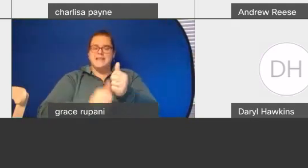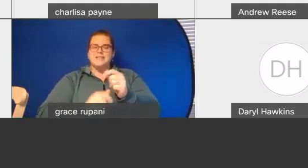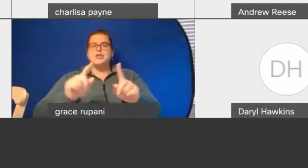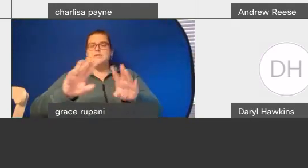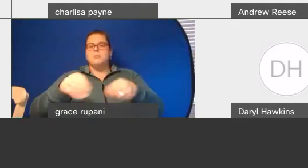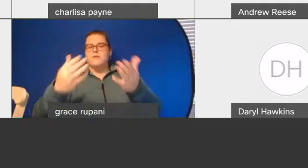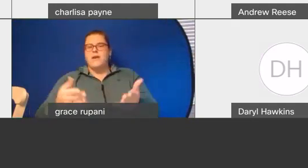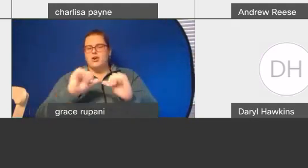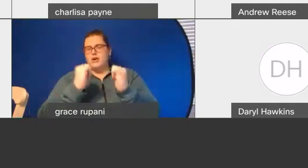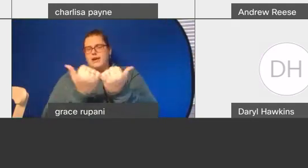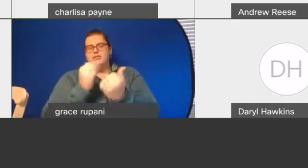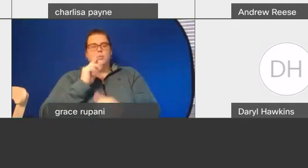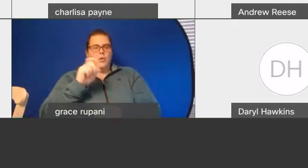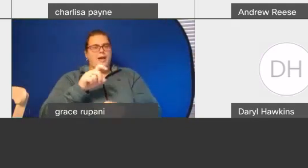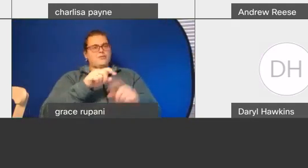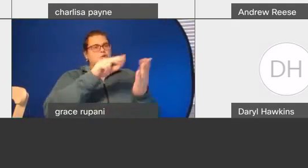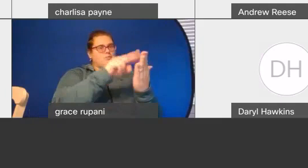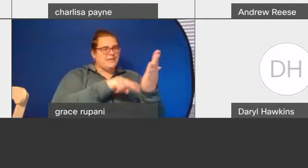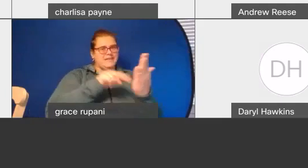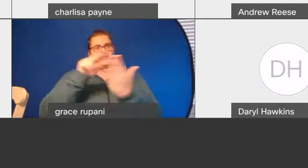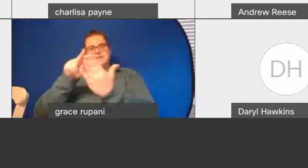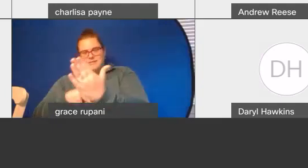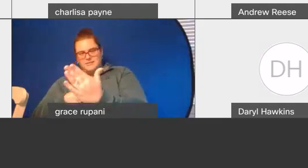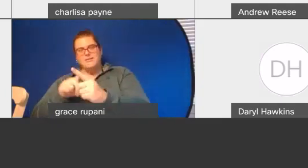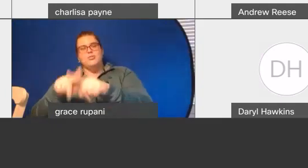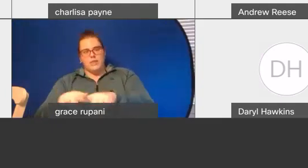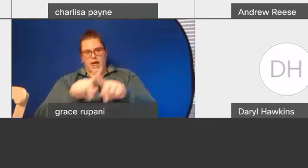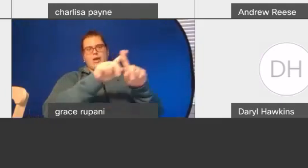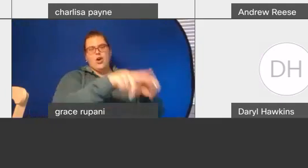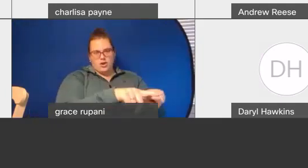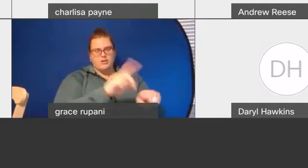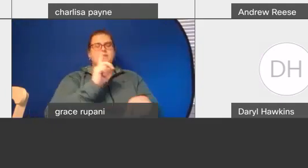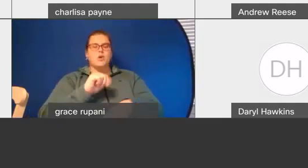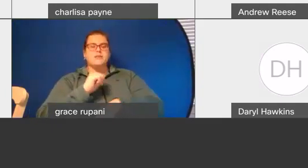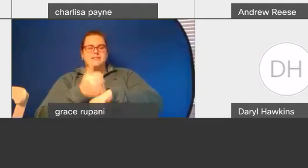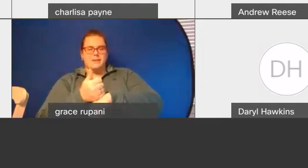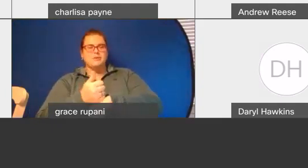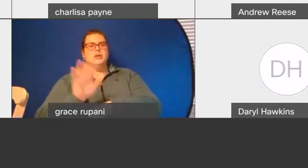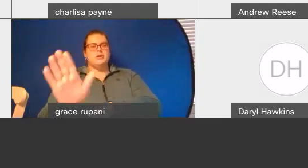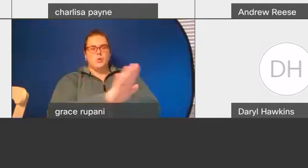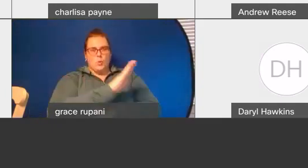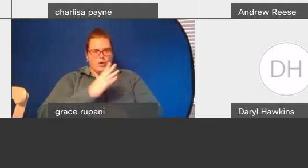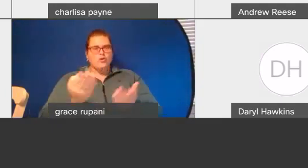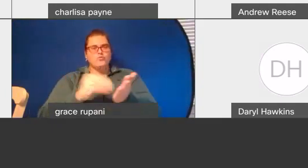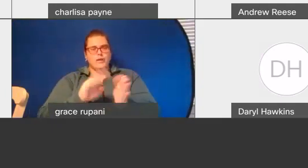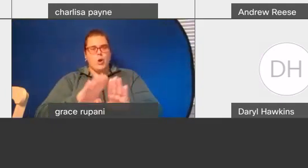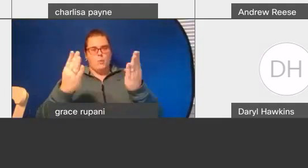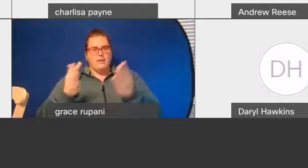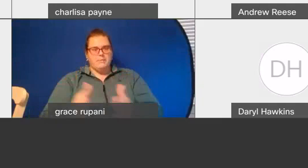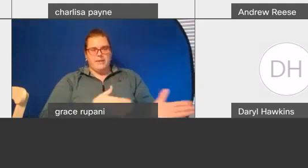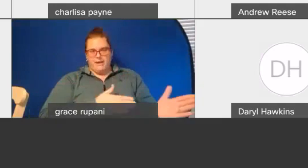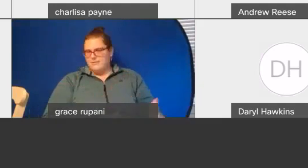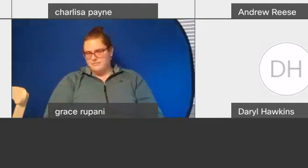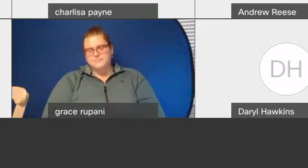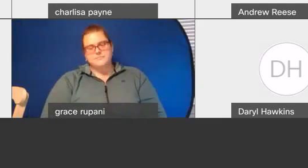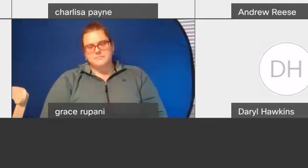on for establishing their reopening plan. There is not a